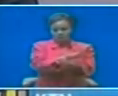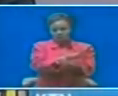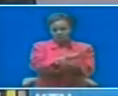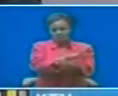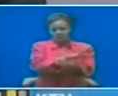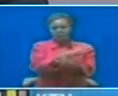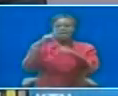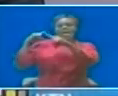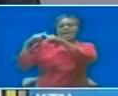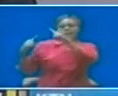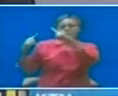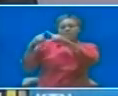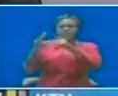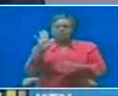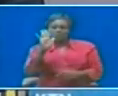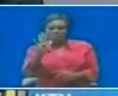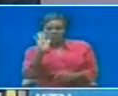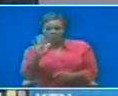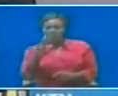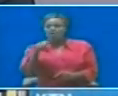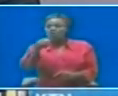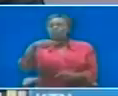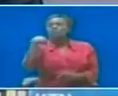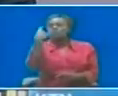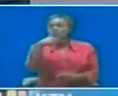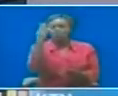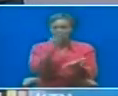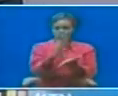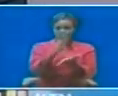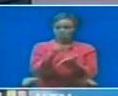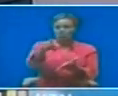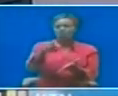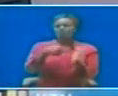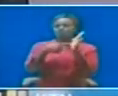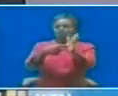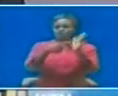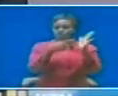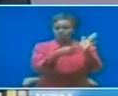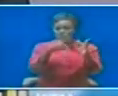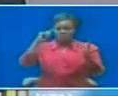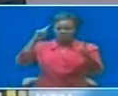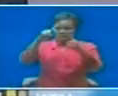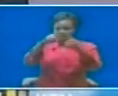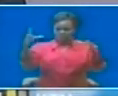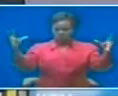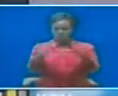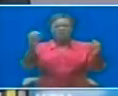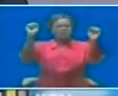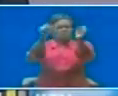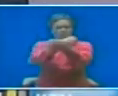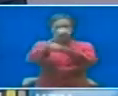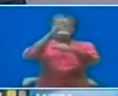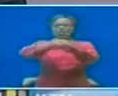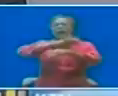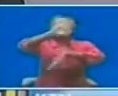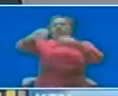experience, the totality of who you really are, and marketing it out to a target audience. You can't reach all audiences.